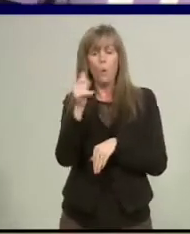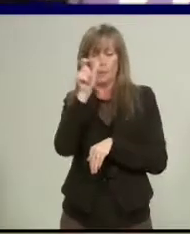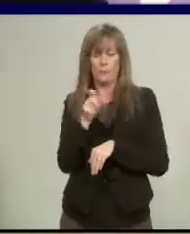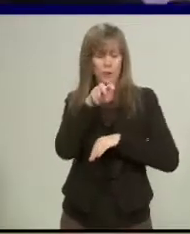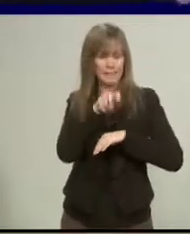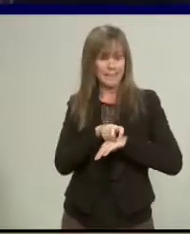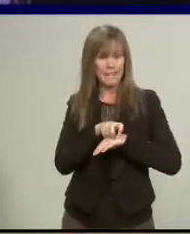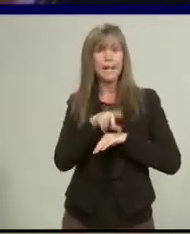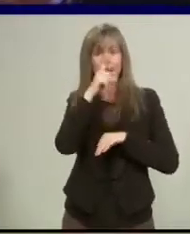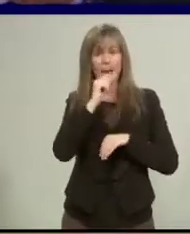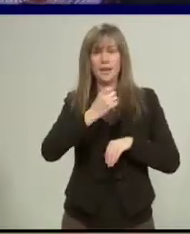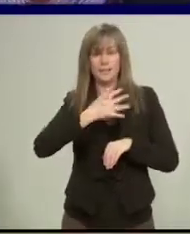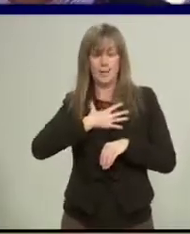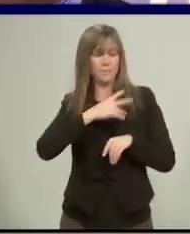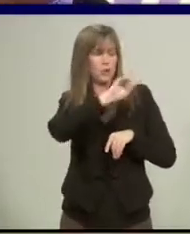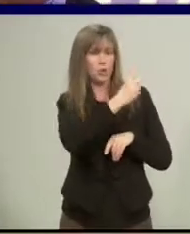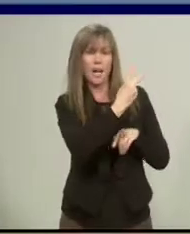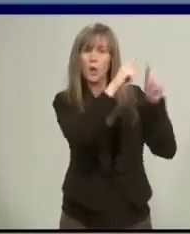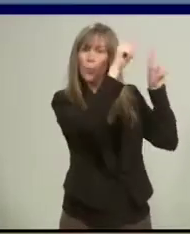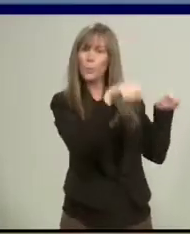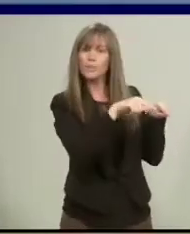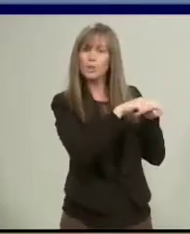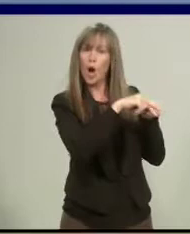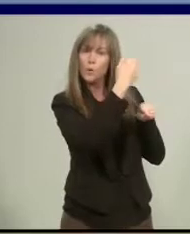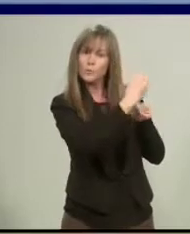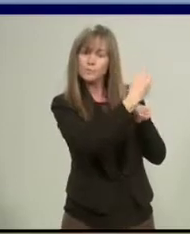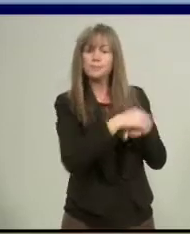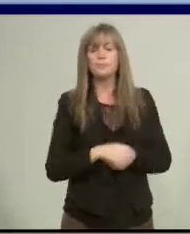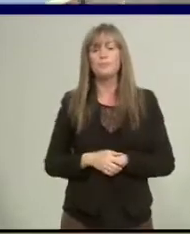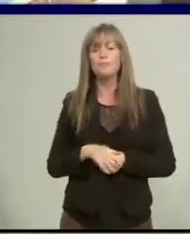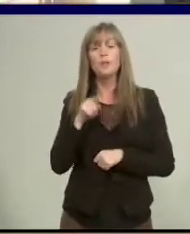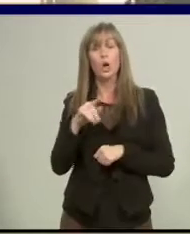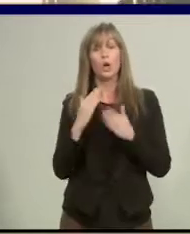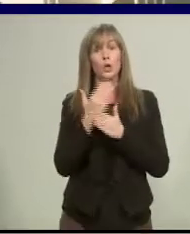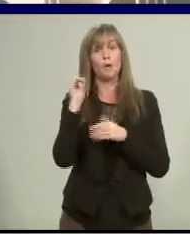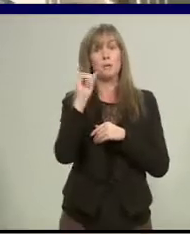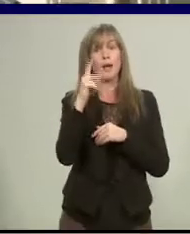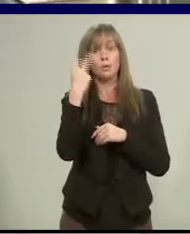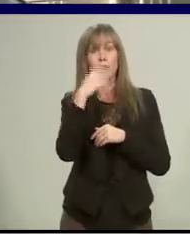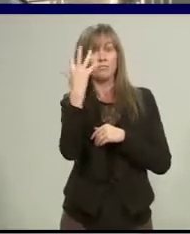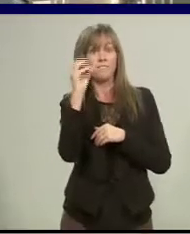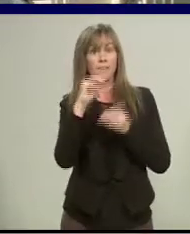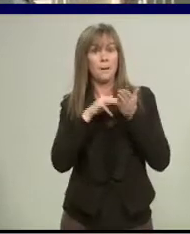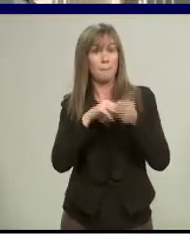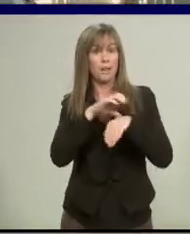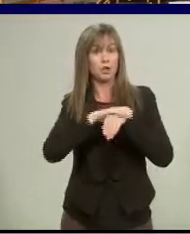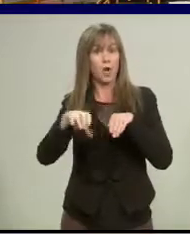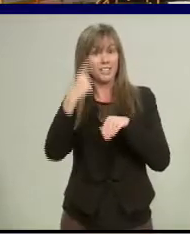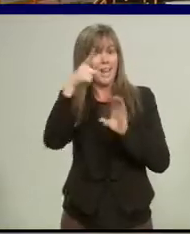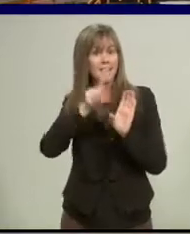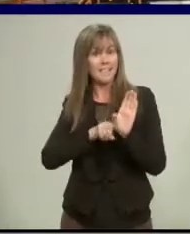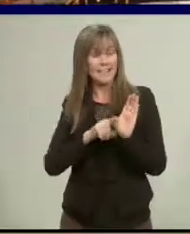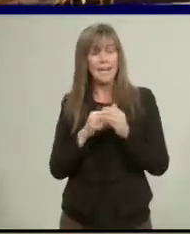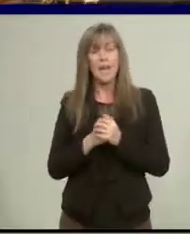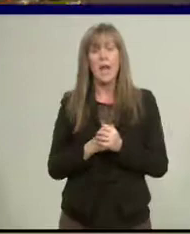can set the window themselves to suit their own requirements. The modern plane retails at $250 million a year. Kerry